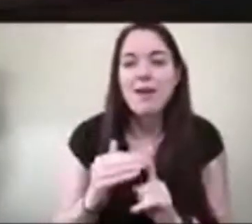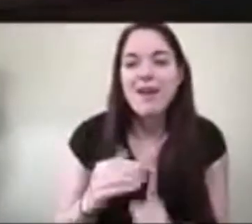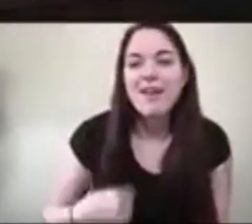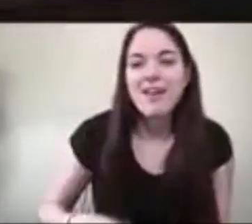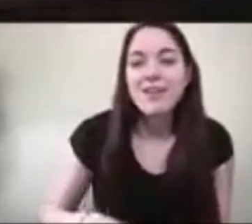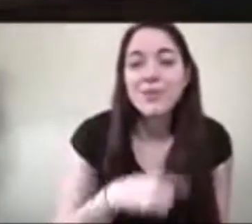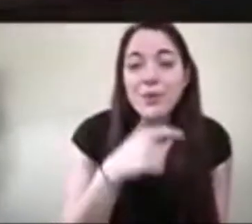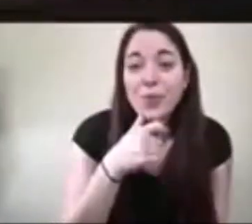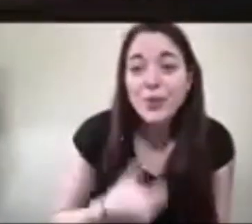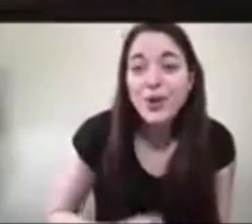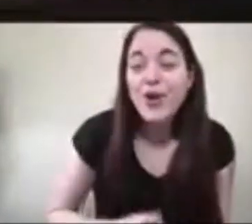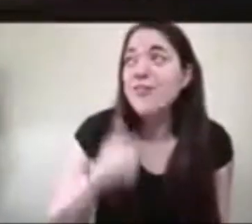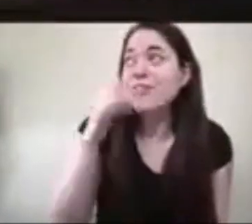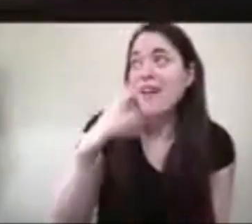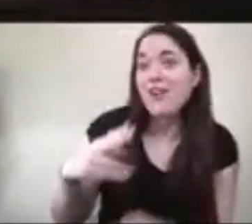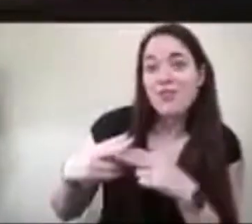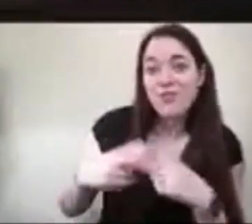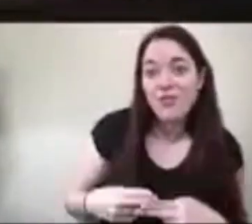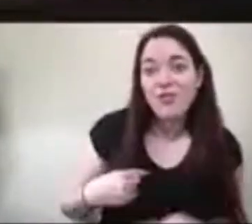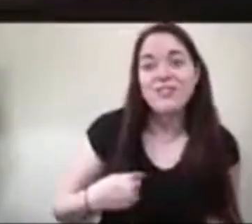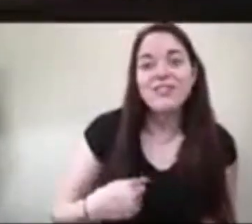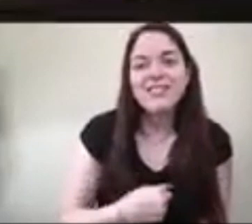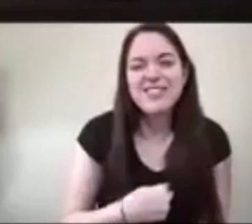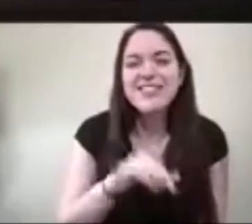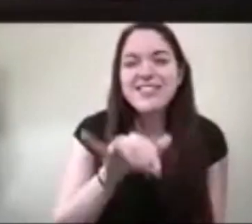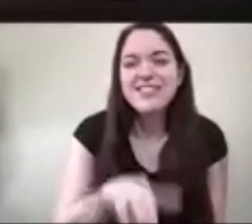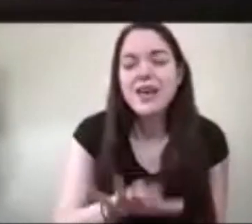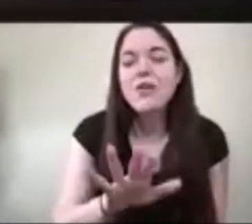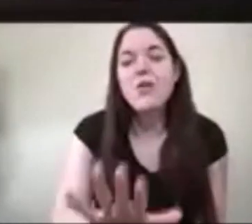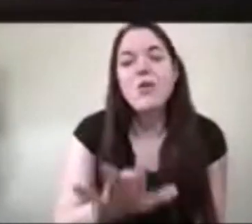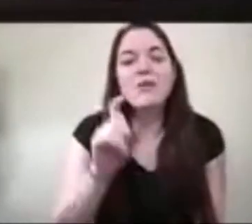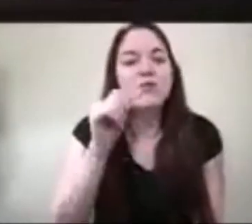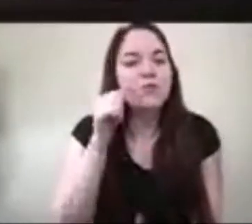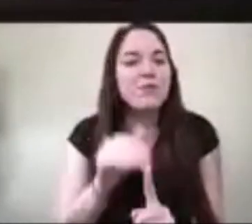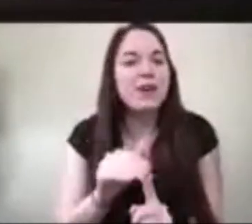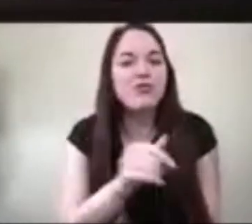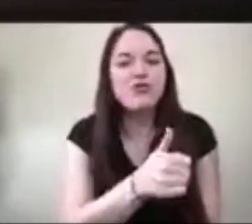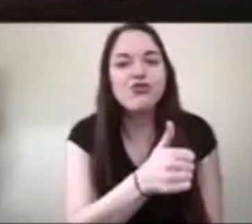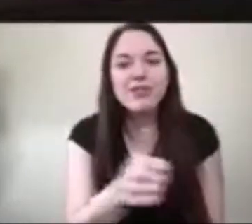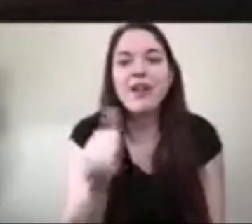and who God says we are. And that's what this song talks about.